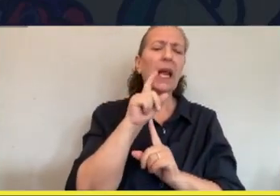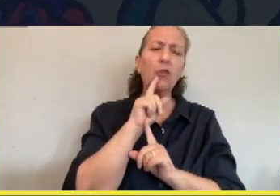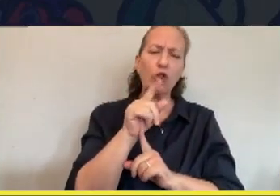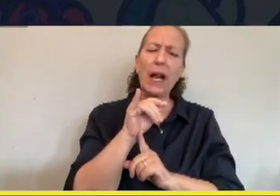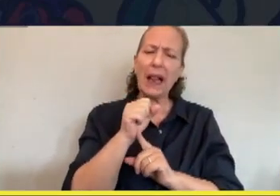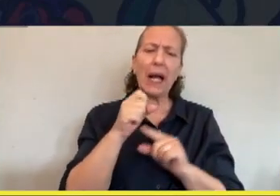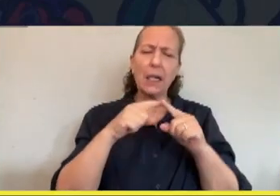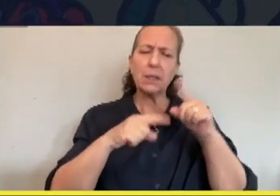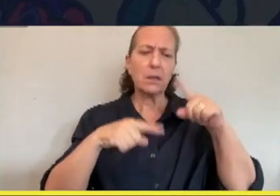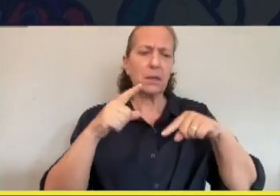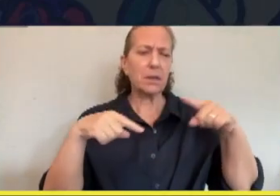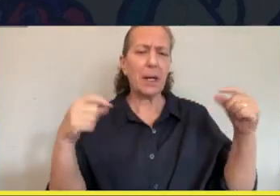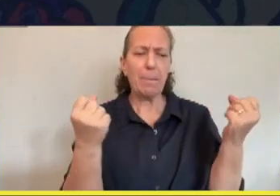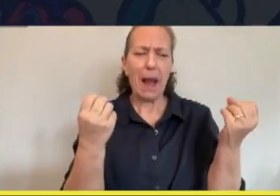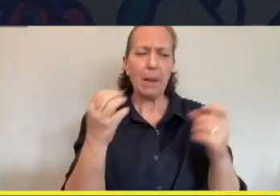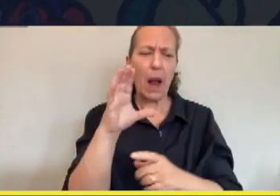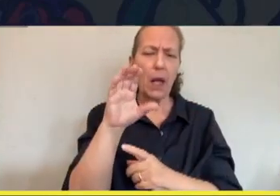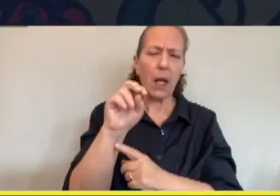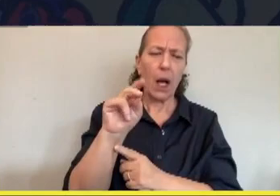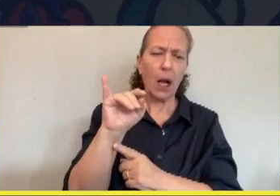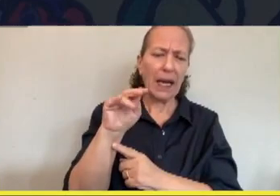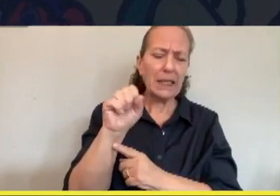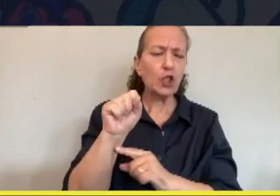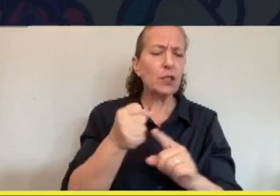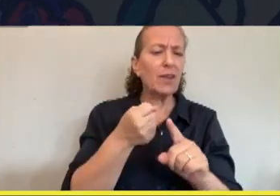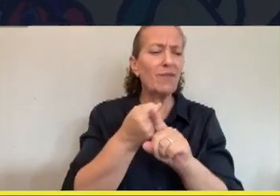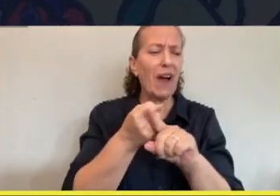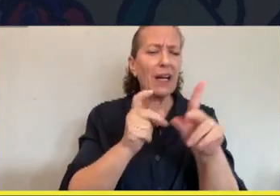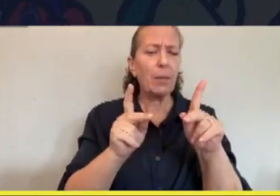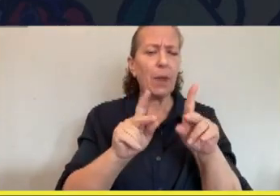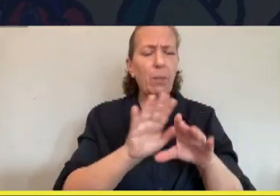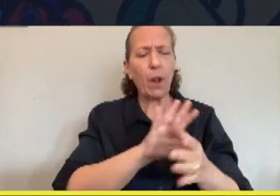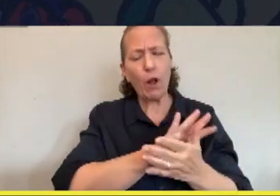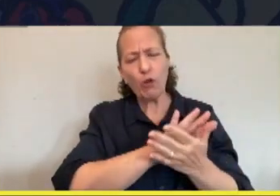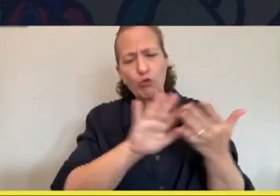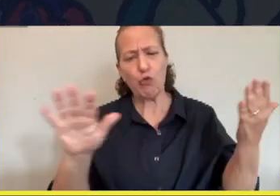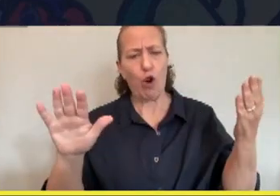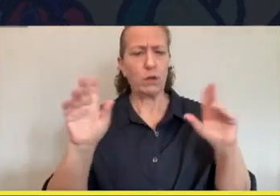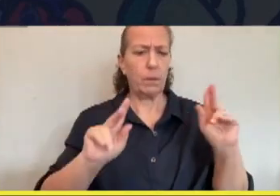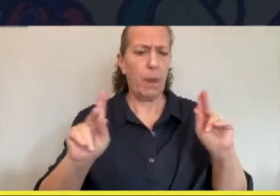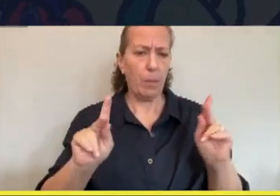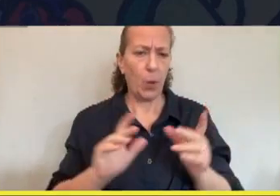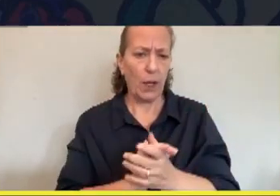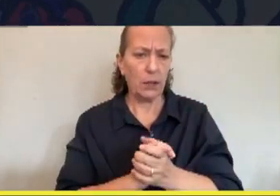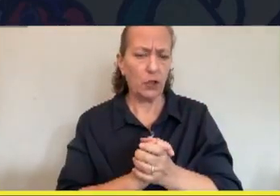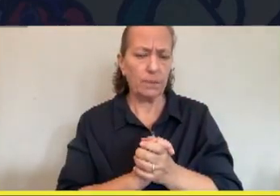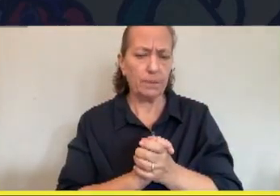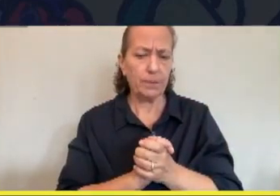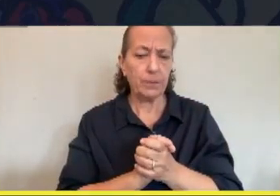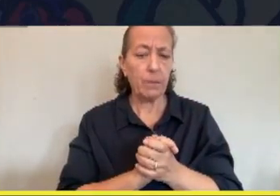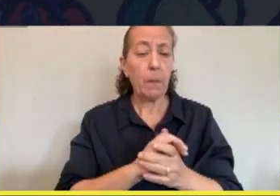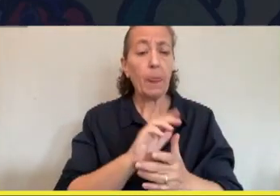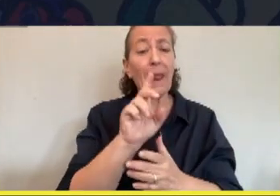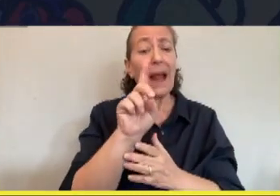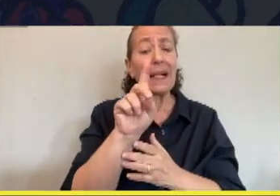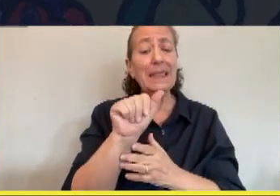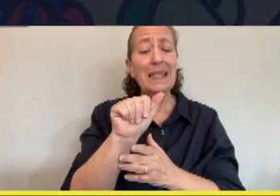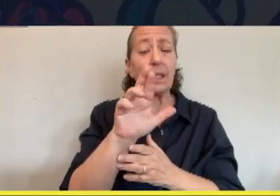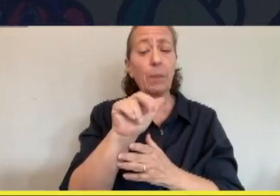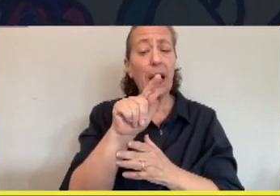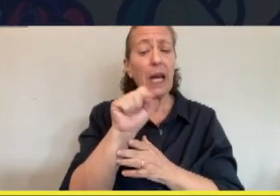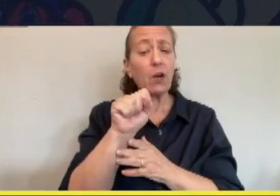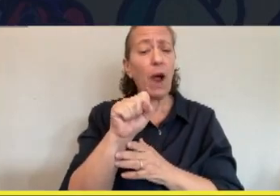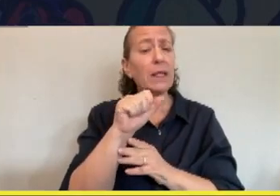of conditions affecting people across the population. While rates of disability are not uniform across different